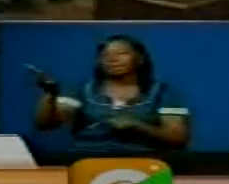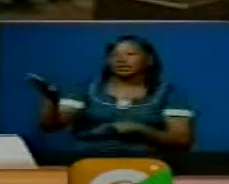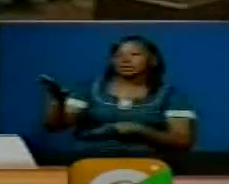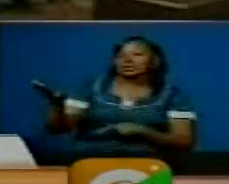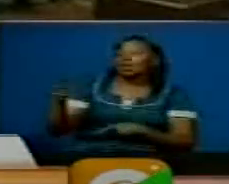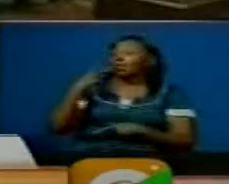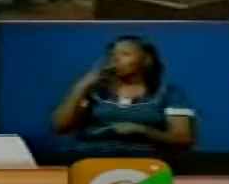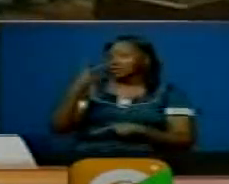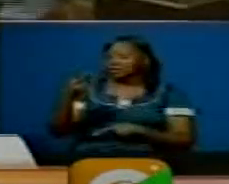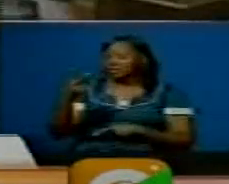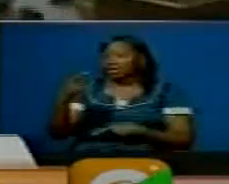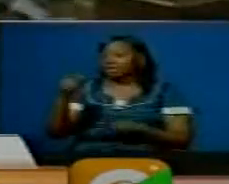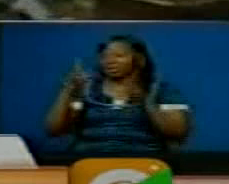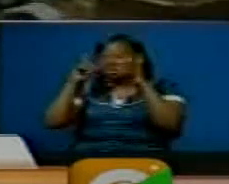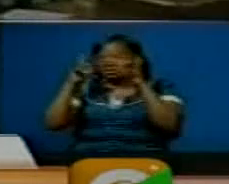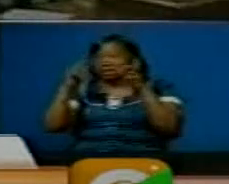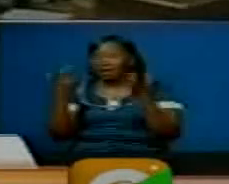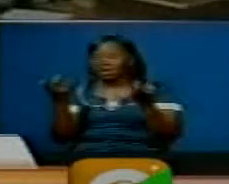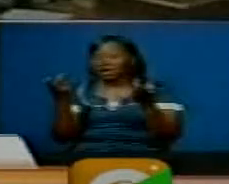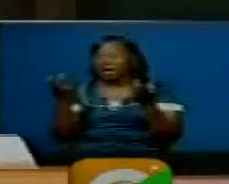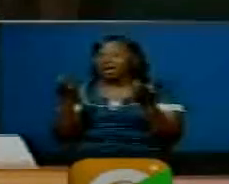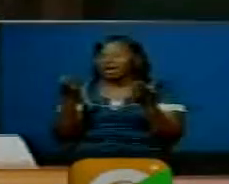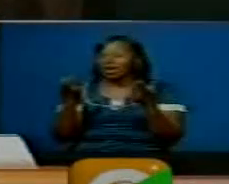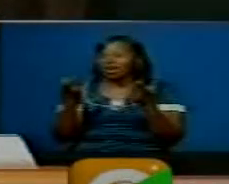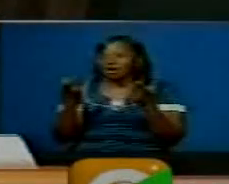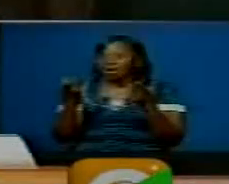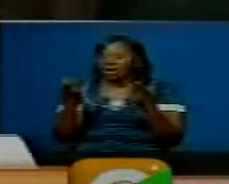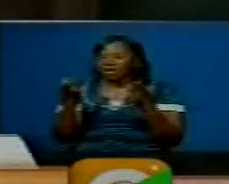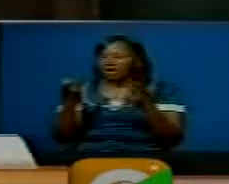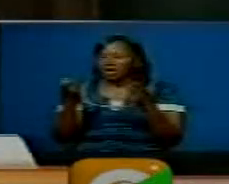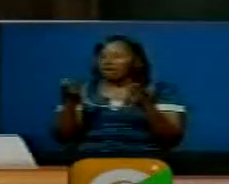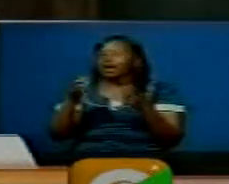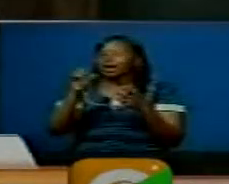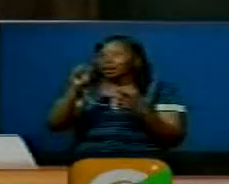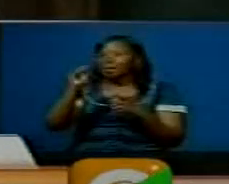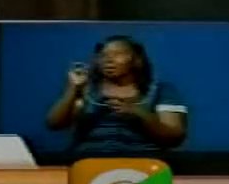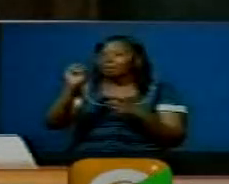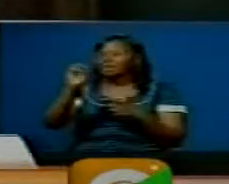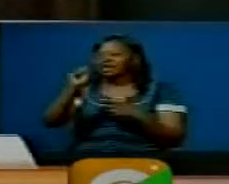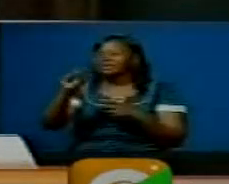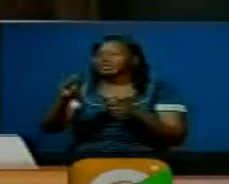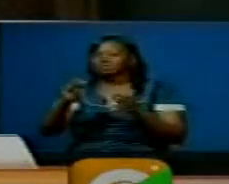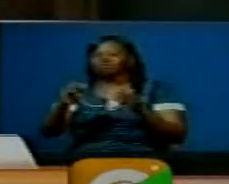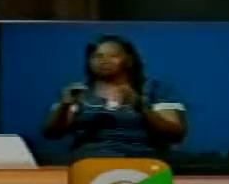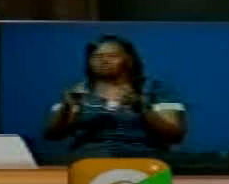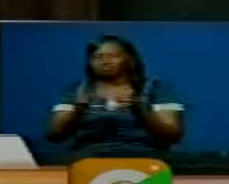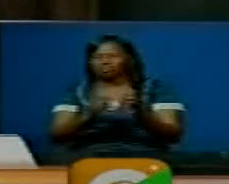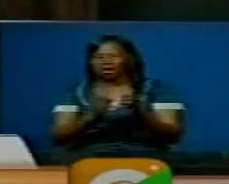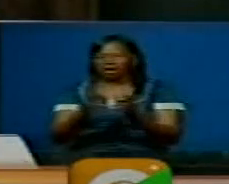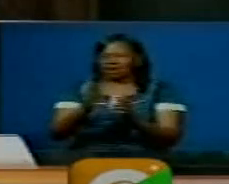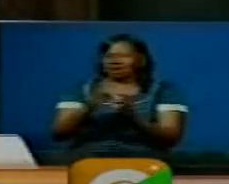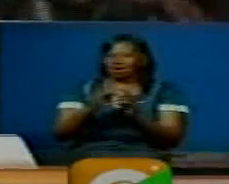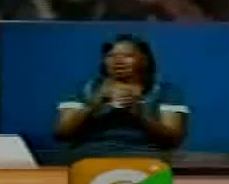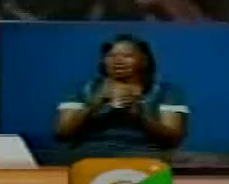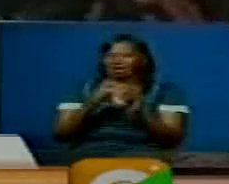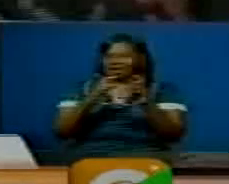floor of the House, the Speaker is forced to, from time to time, interrupt the proceedings. And they began, Babu Namwamba, first of